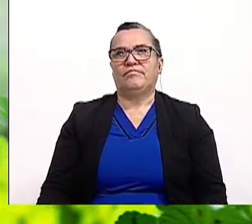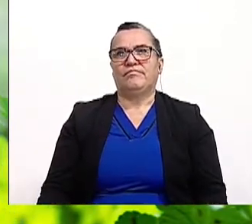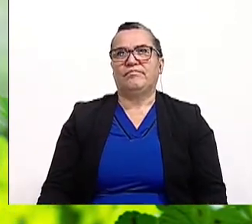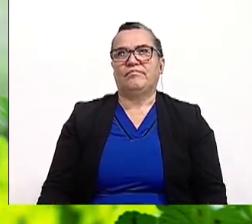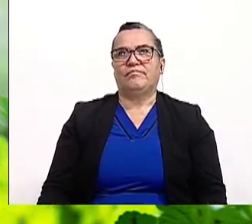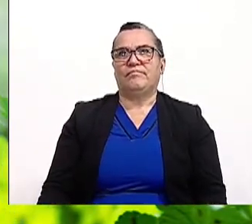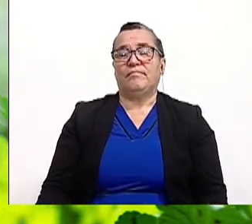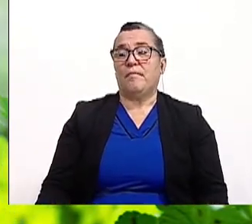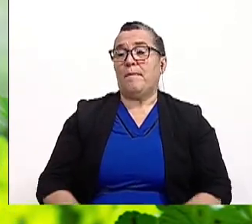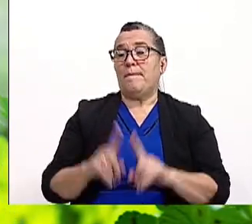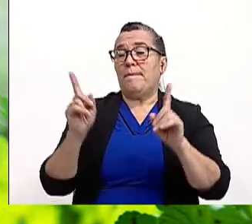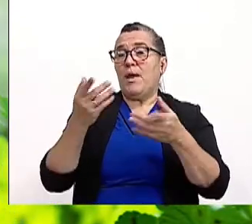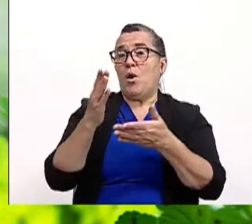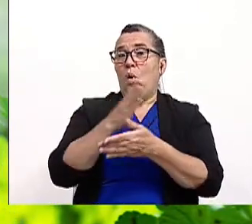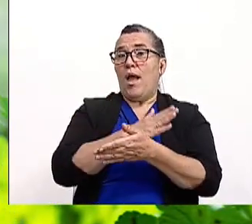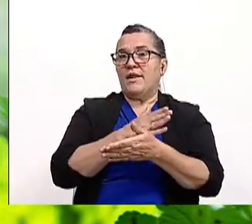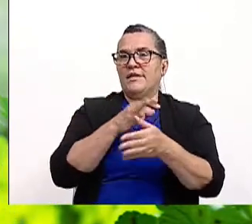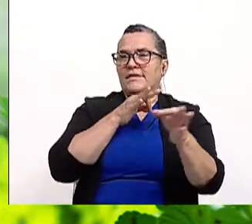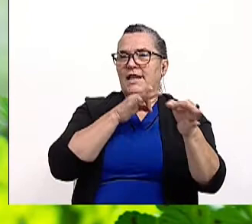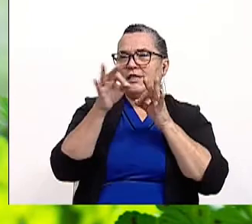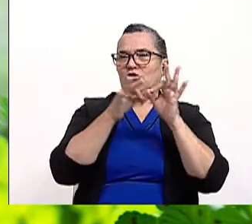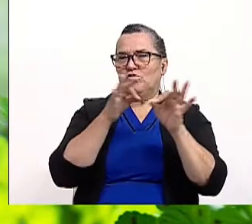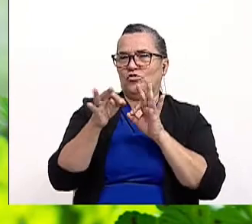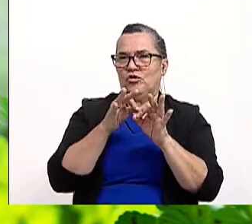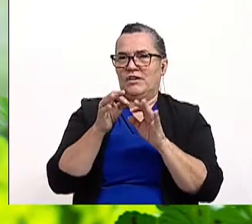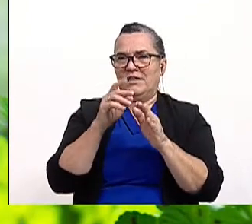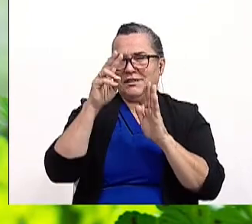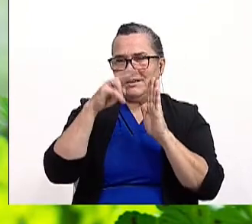But before, let's read the instructions together.